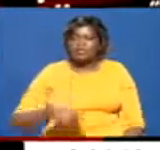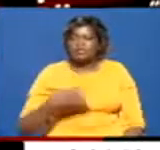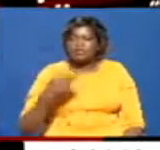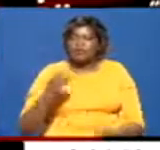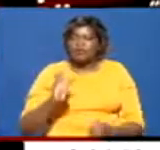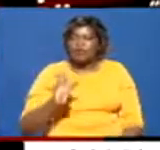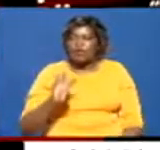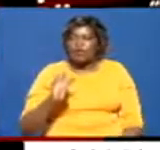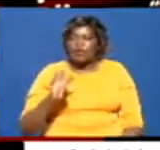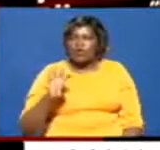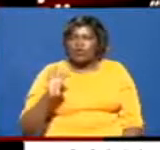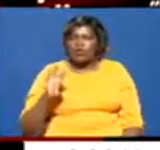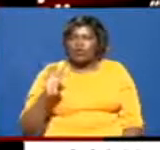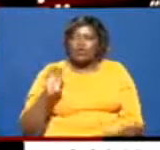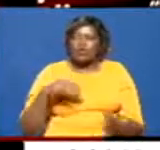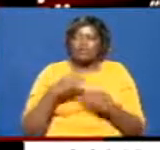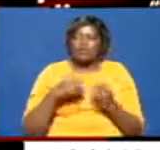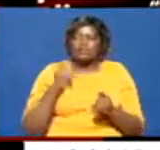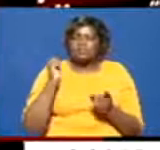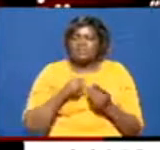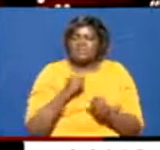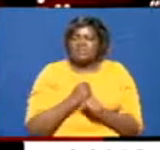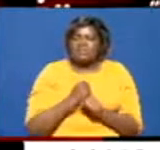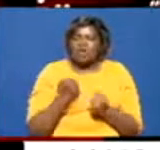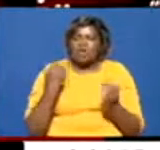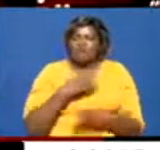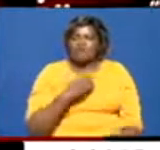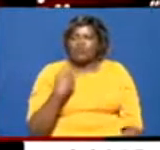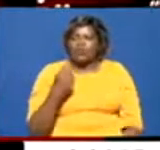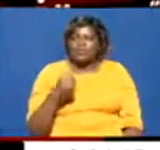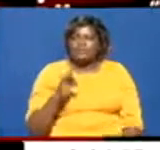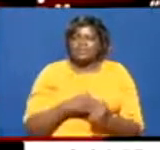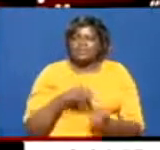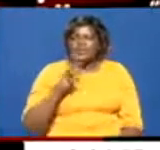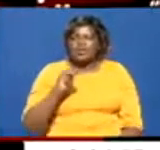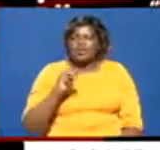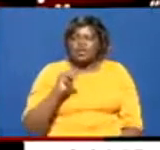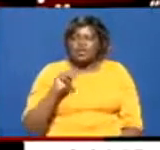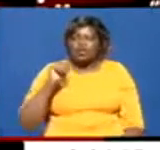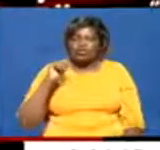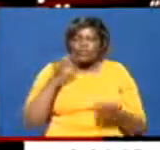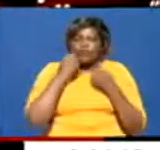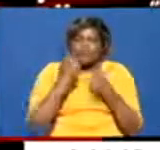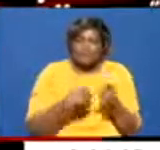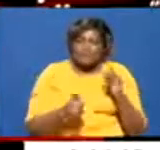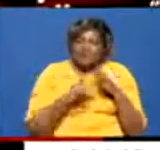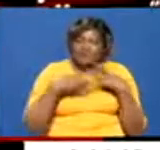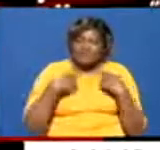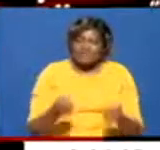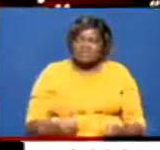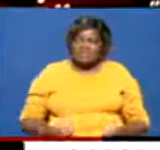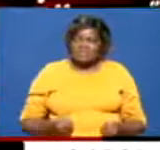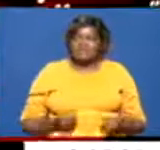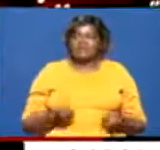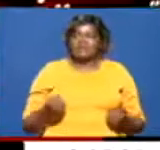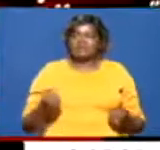254,904 and cumulative tests conducted are over 2.8 million. According to data from the Ministry of Health, fatalities remain at